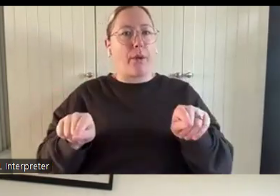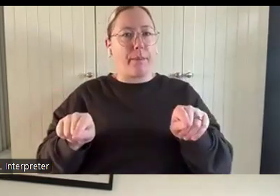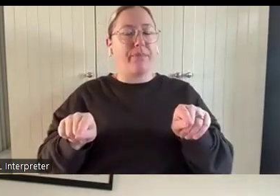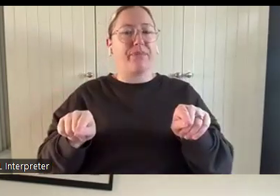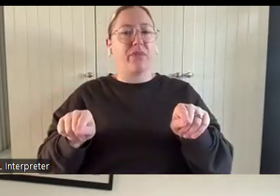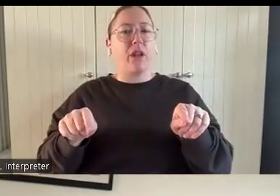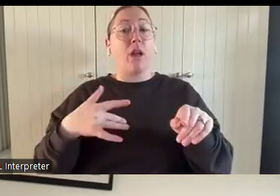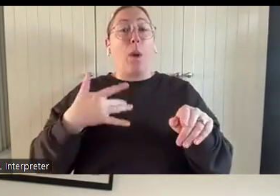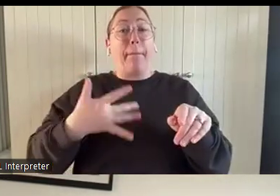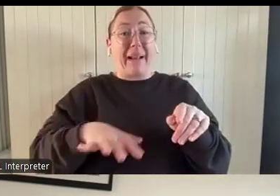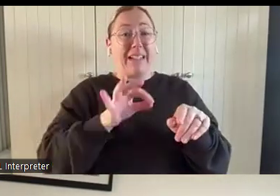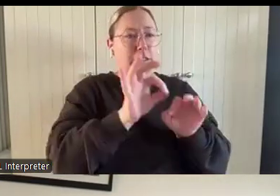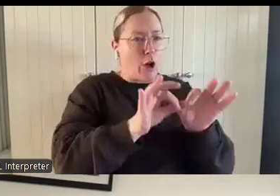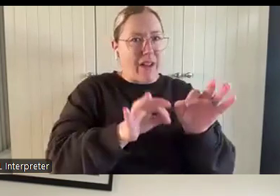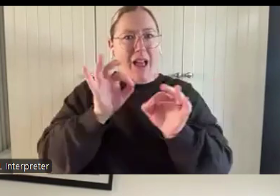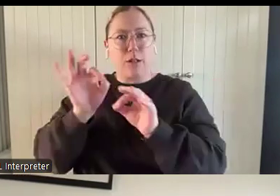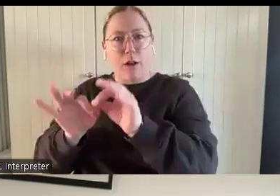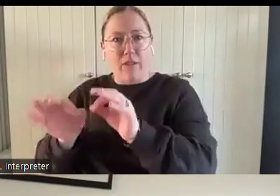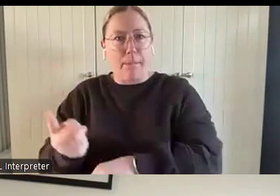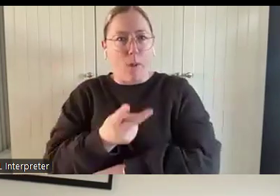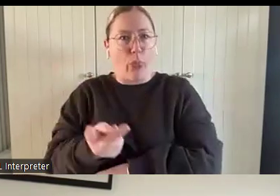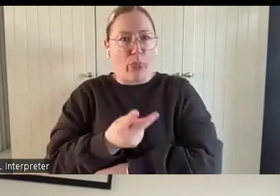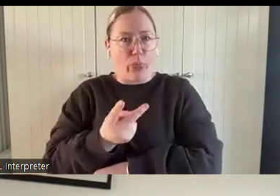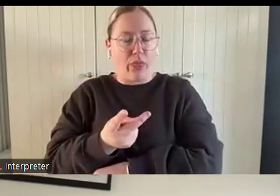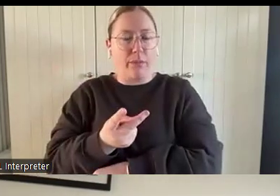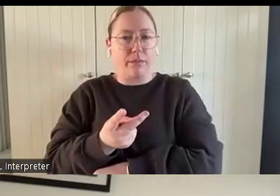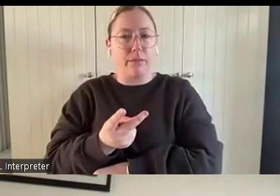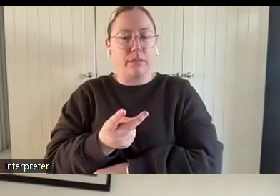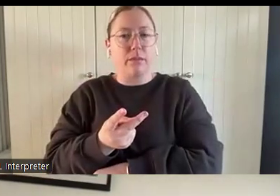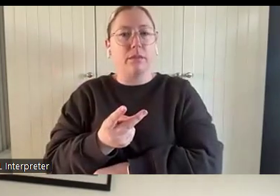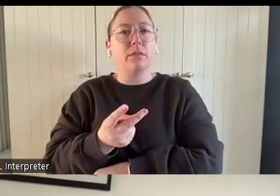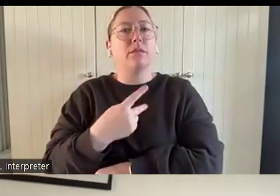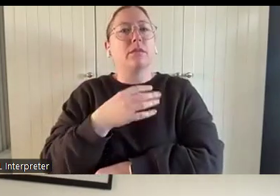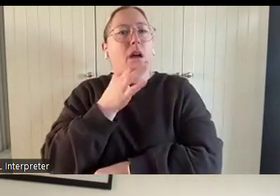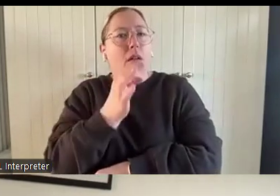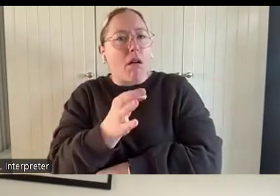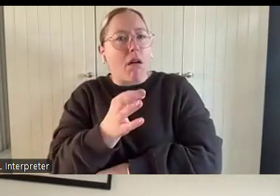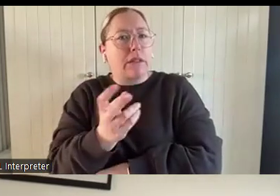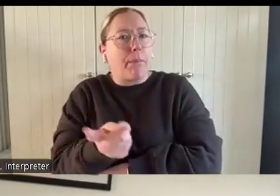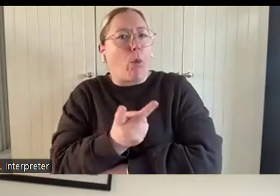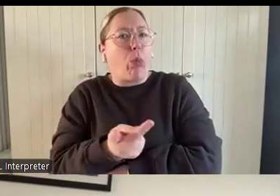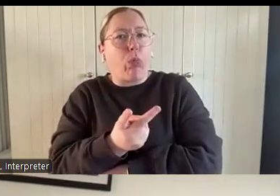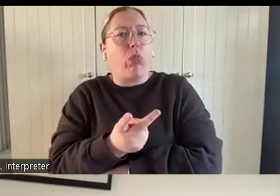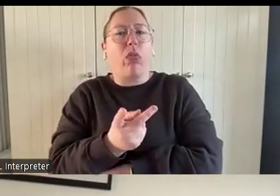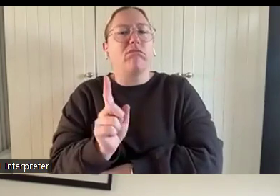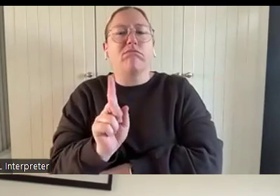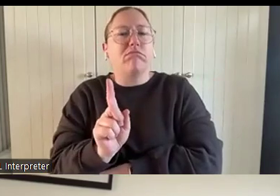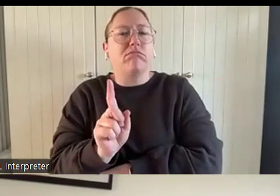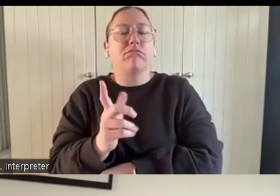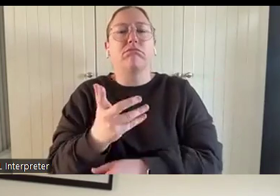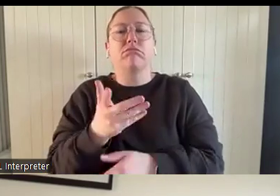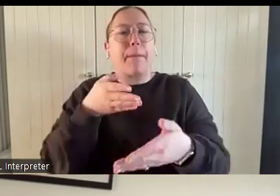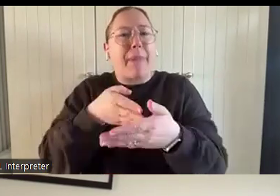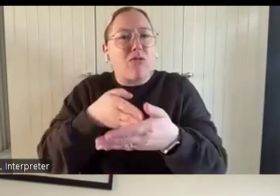both networks at the beginning of the programme. We were able to ask both networks around barriers and